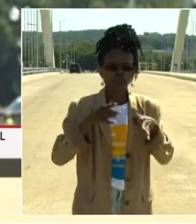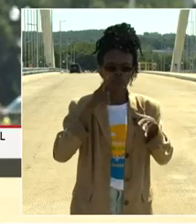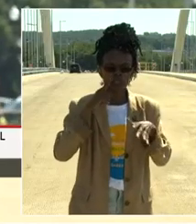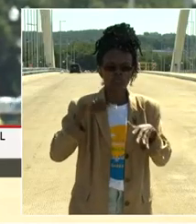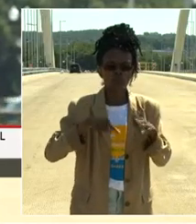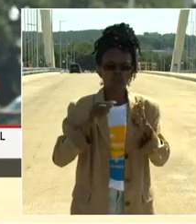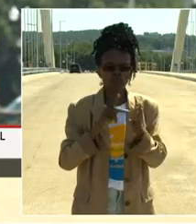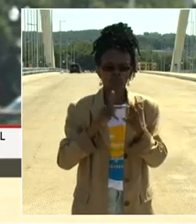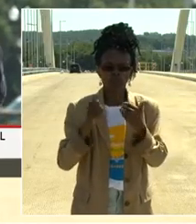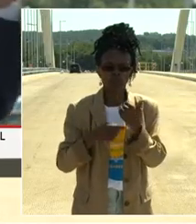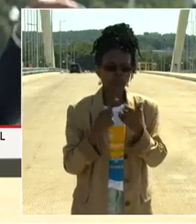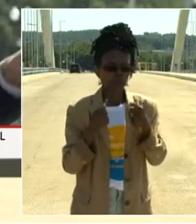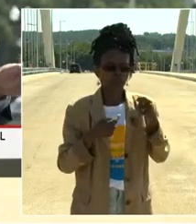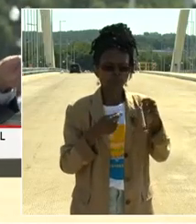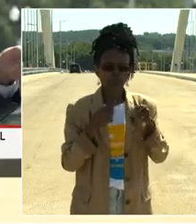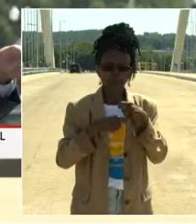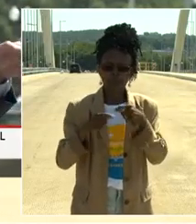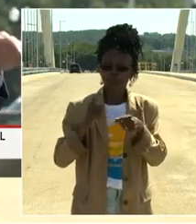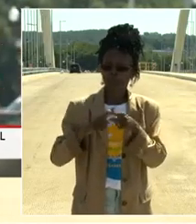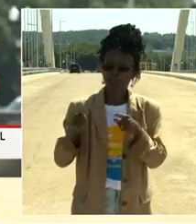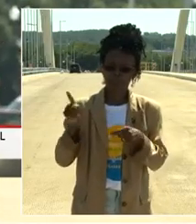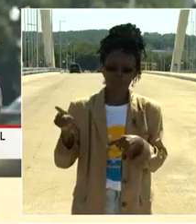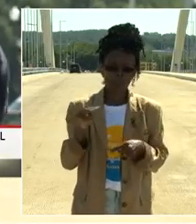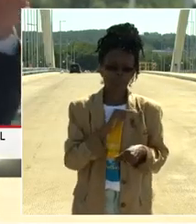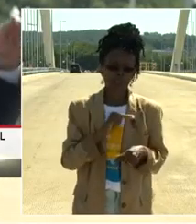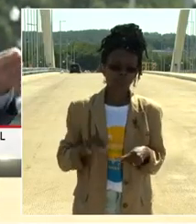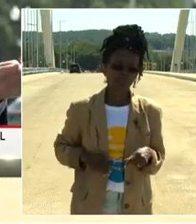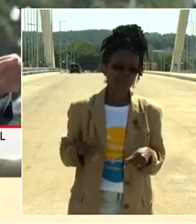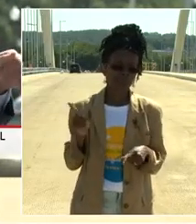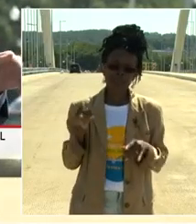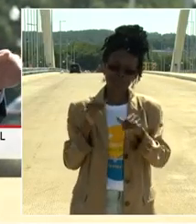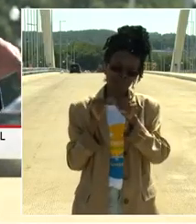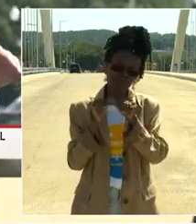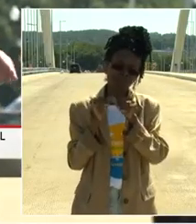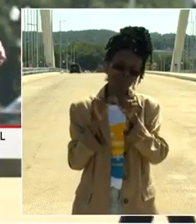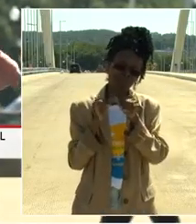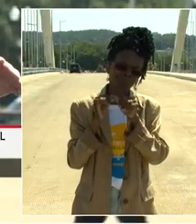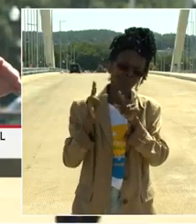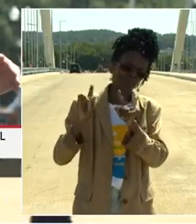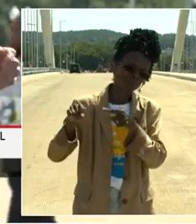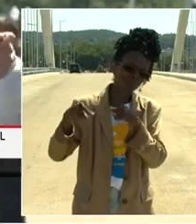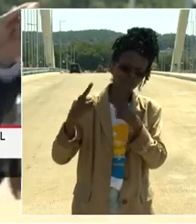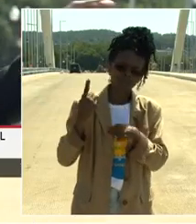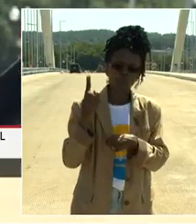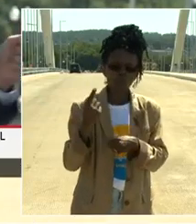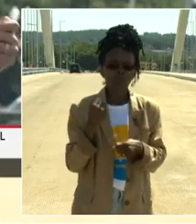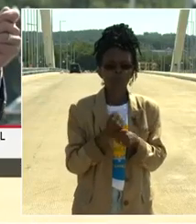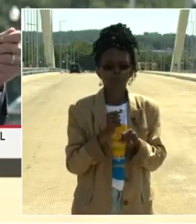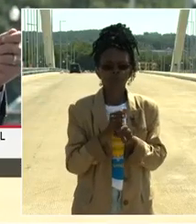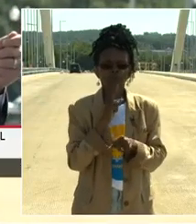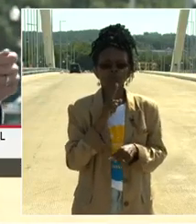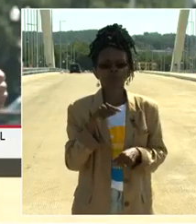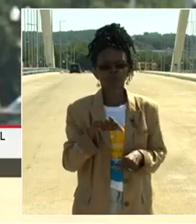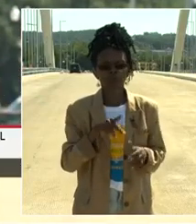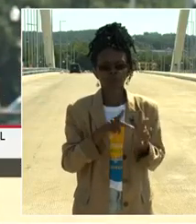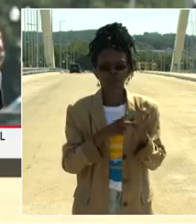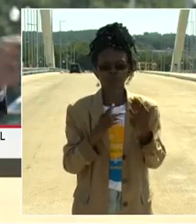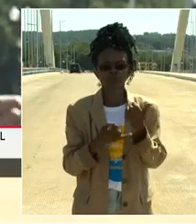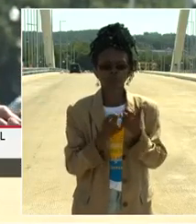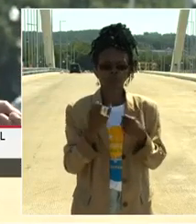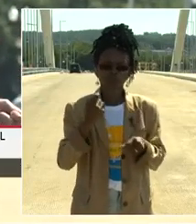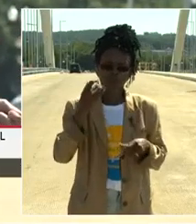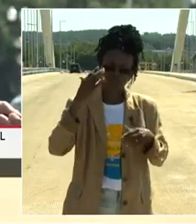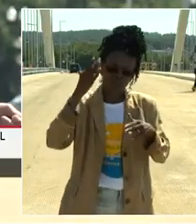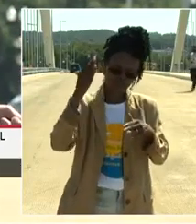there's been one mayor who has seen it all and who helped lead the way to make sure we got this done, to get this done right, and to get it